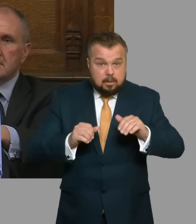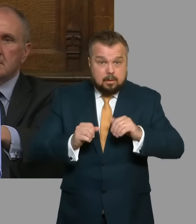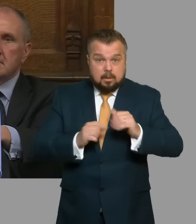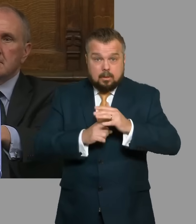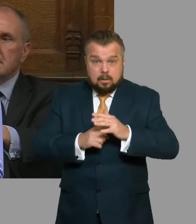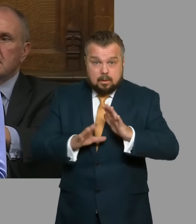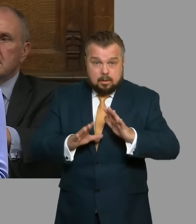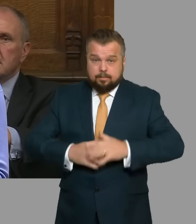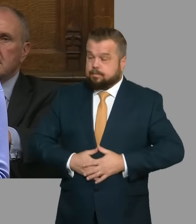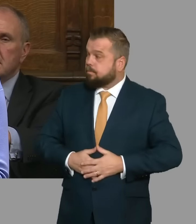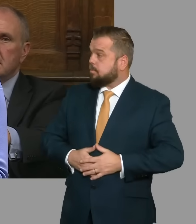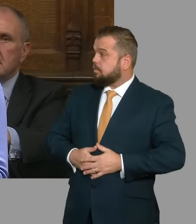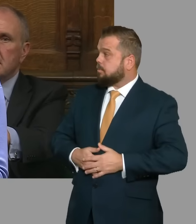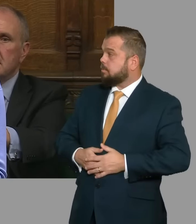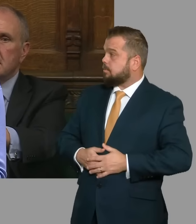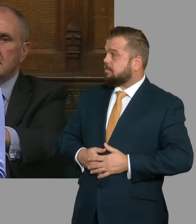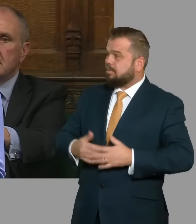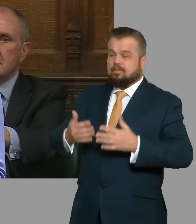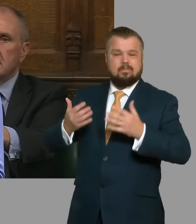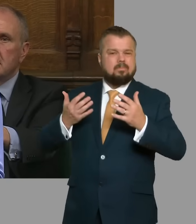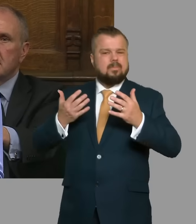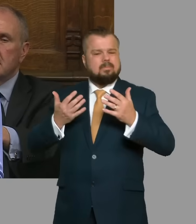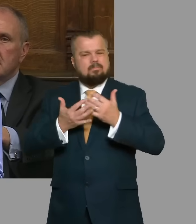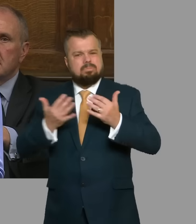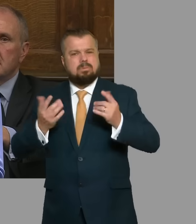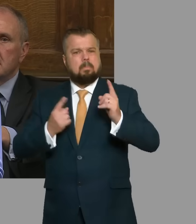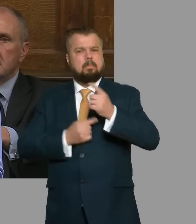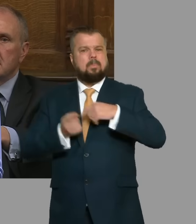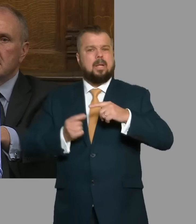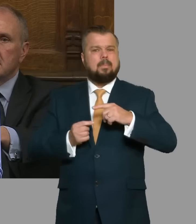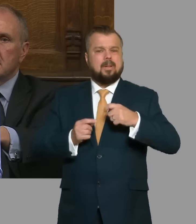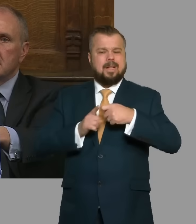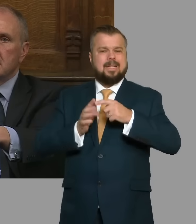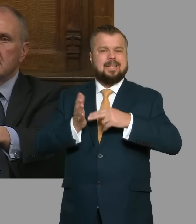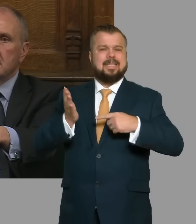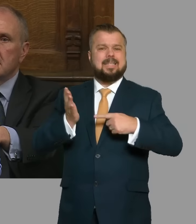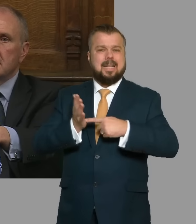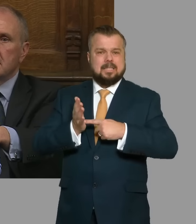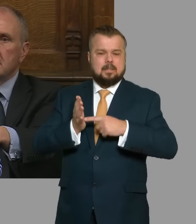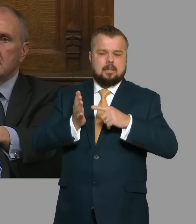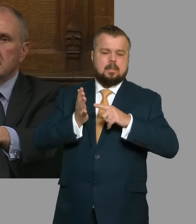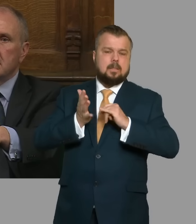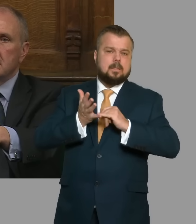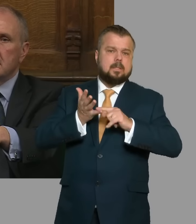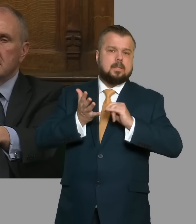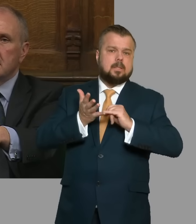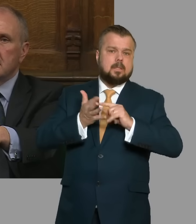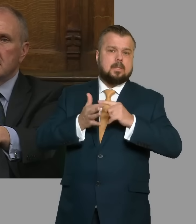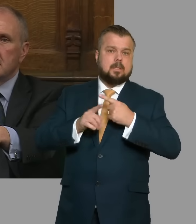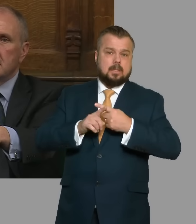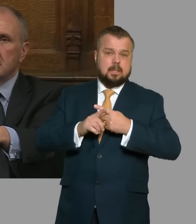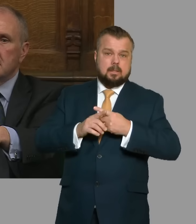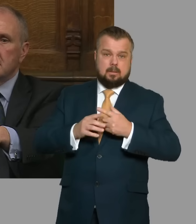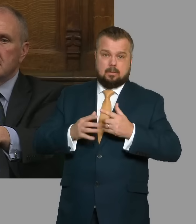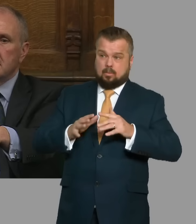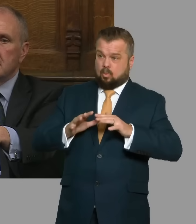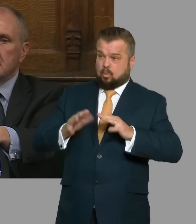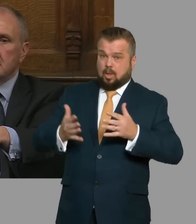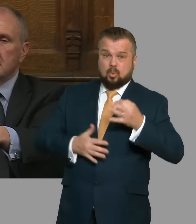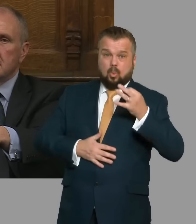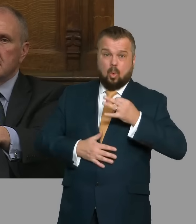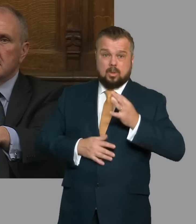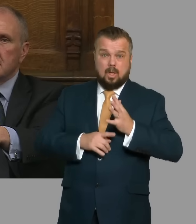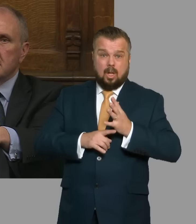the Staplehurst Emergency Help Team got a bottled water supplier, set up a collection station and delivered water to vulnerable people. Using